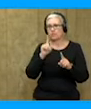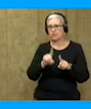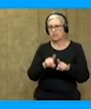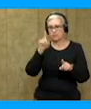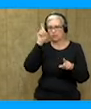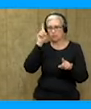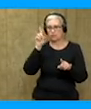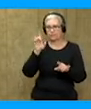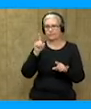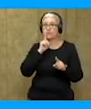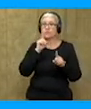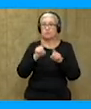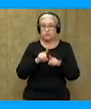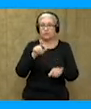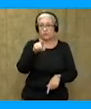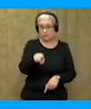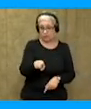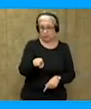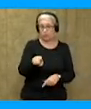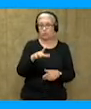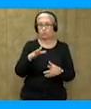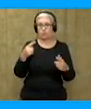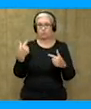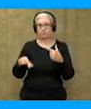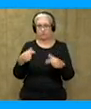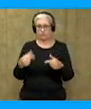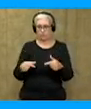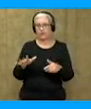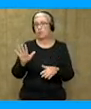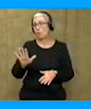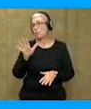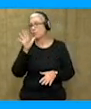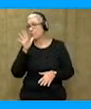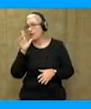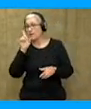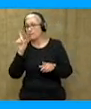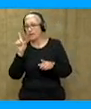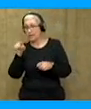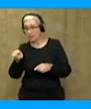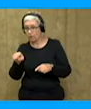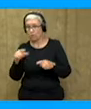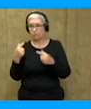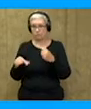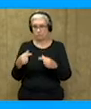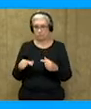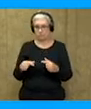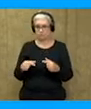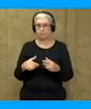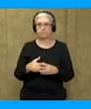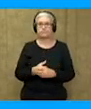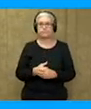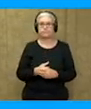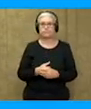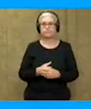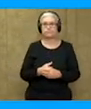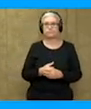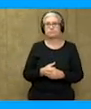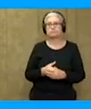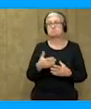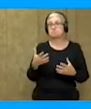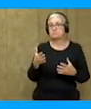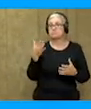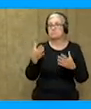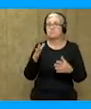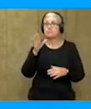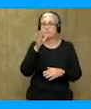your mother and you are having a disagreement and you are expressing that disagreement to one another, then perhaps you may say,